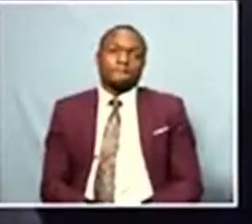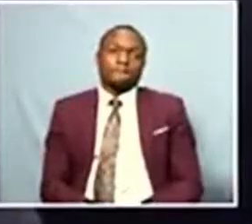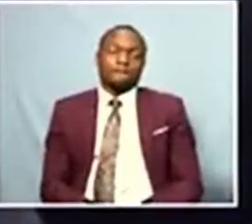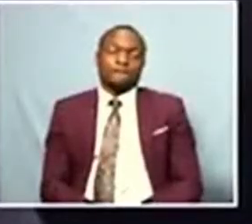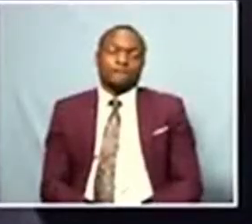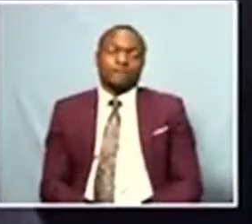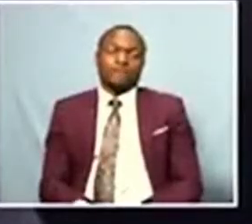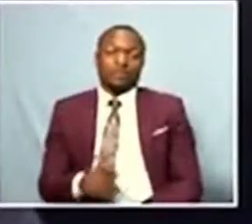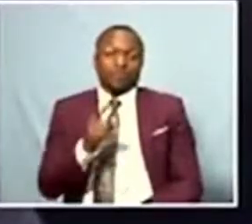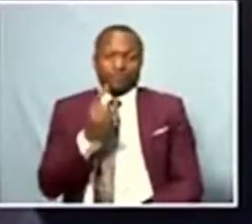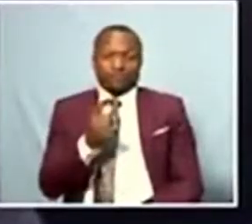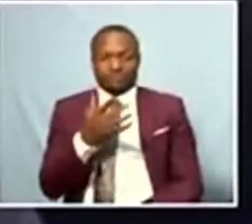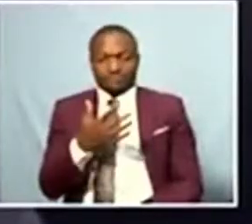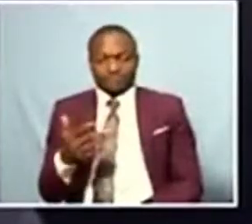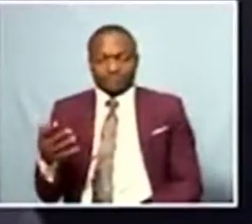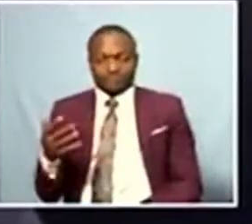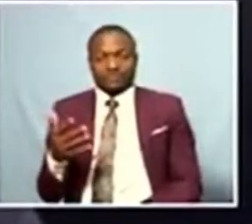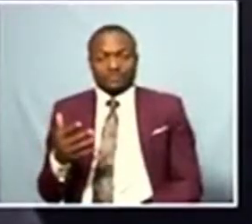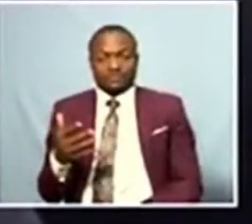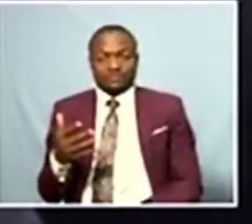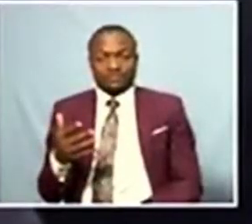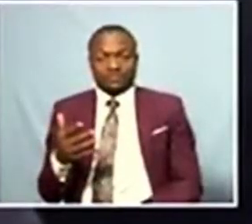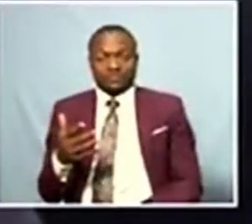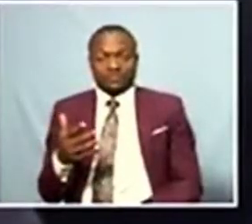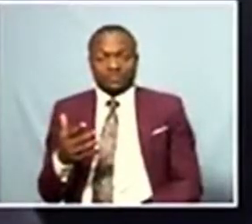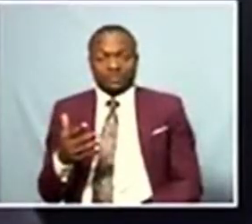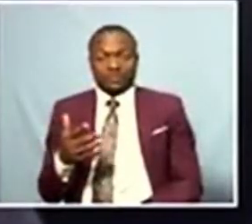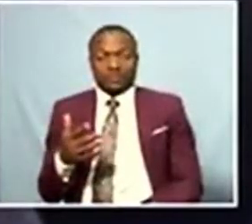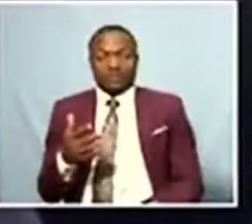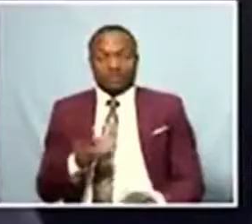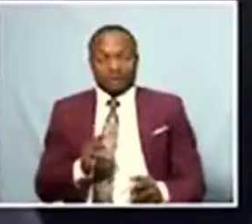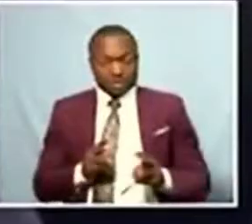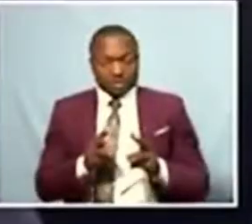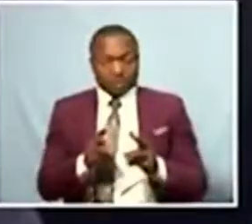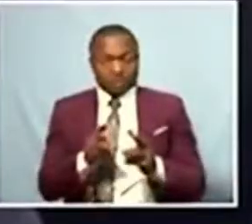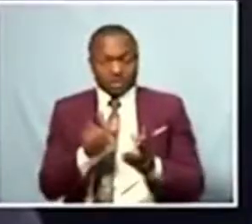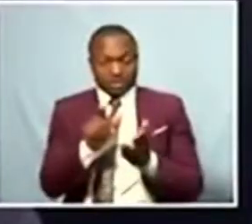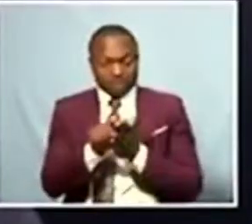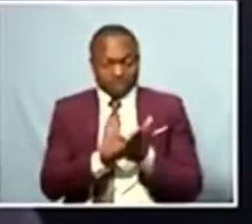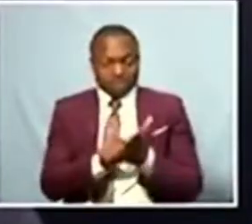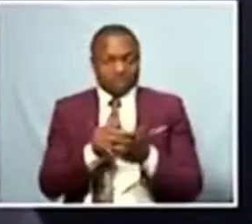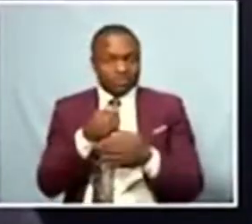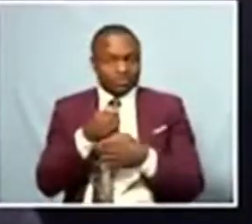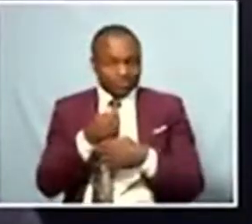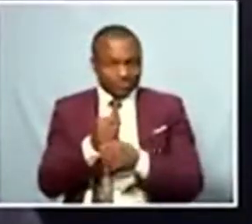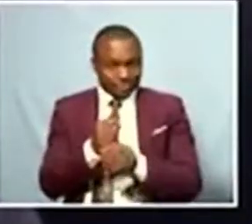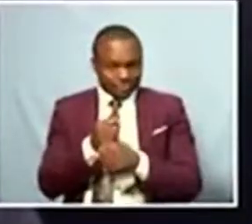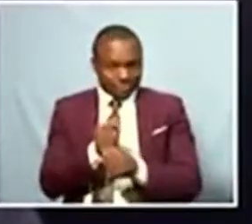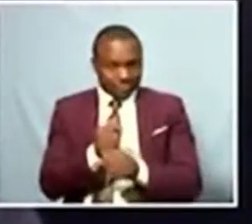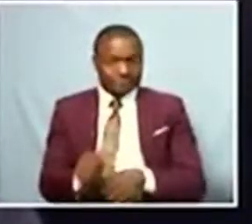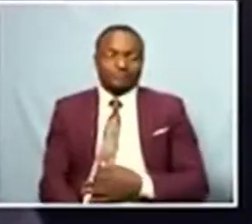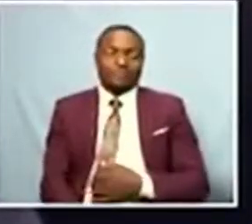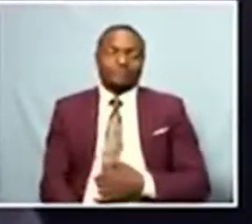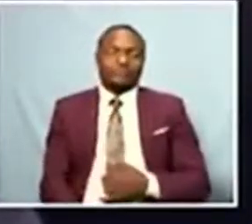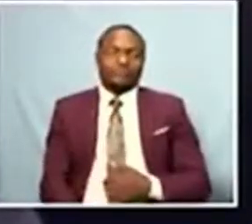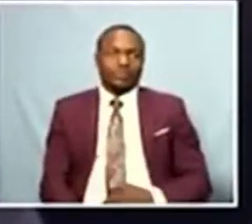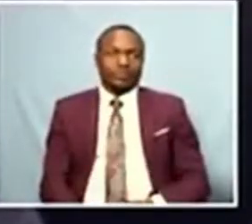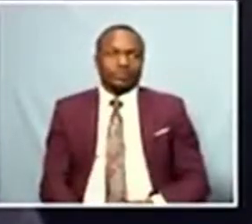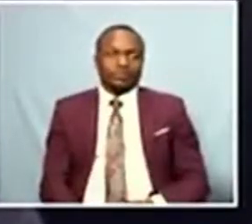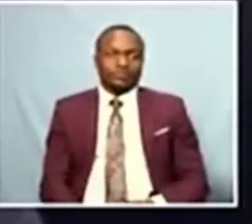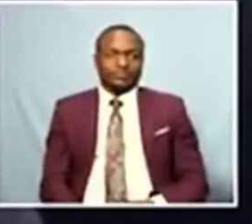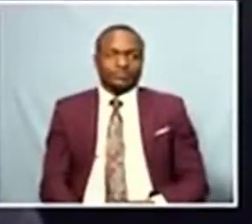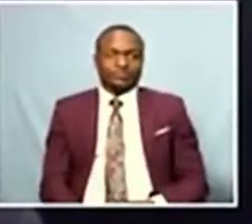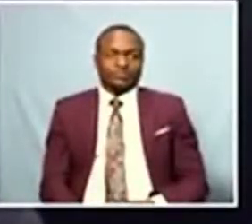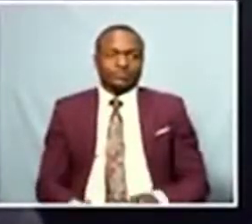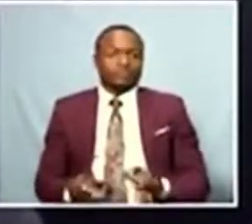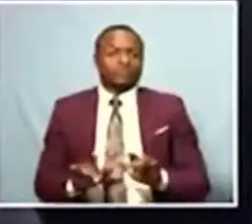you know, one thing also, the way the law has been couched is on the discretion